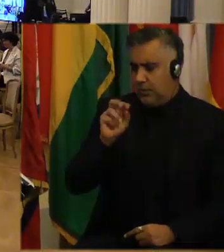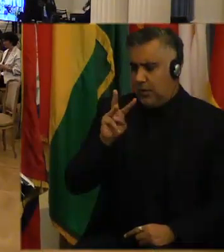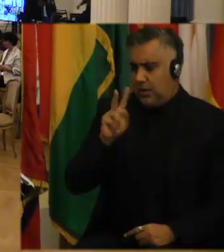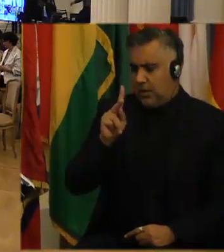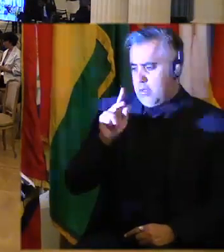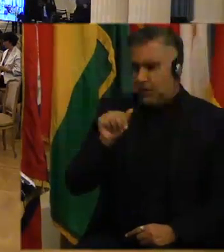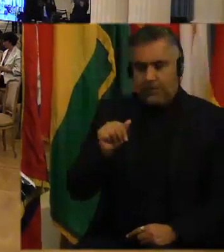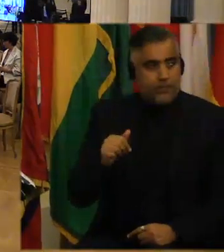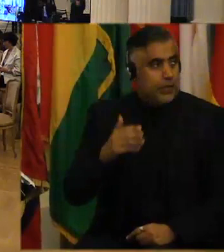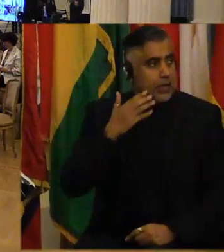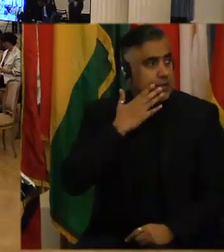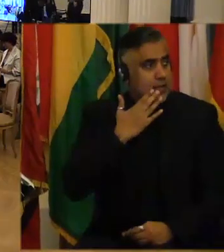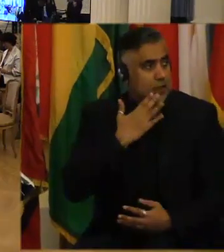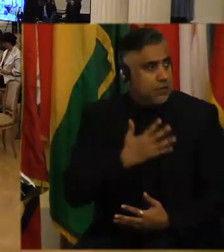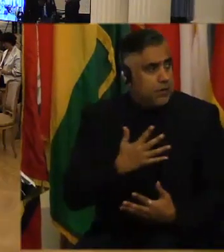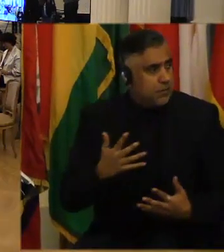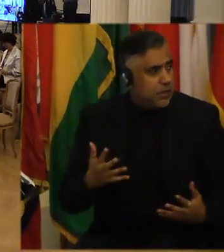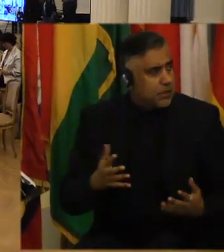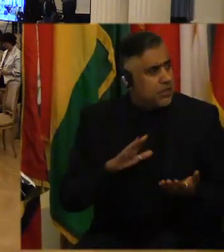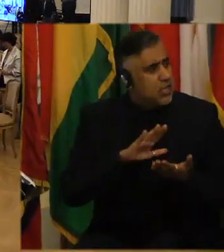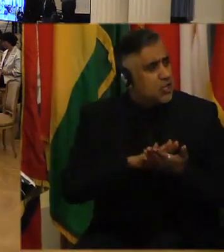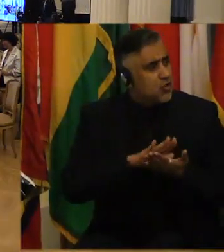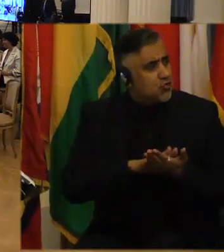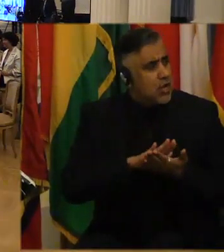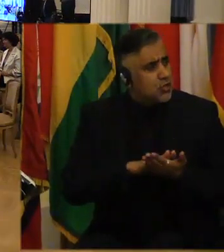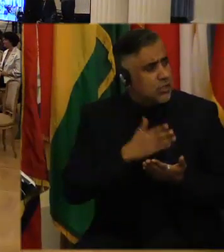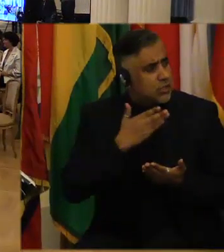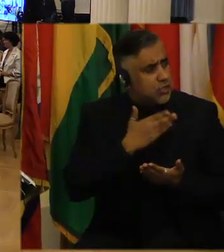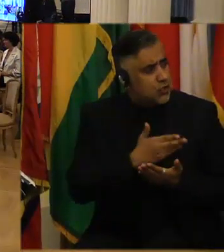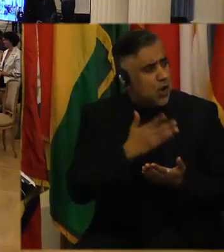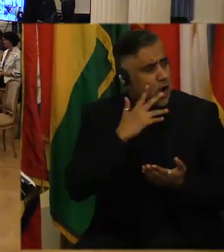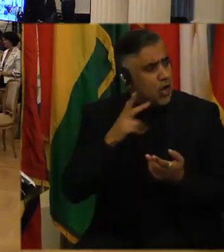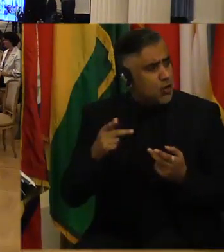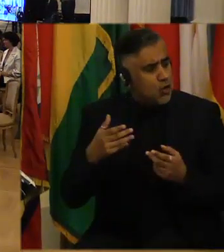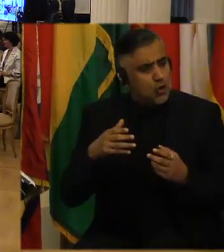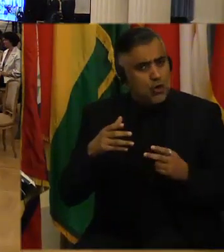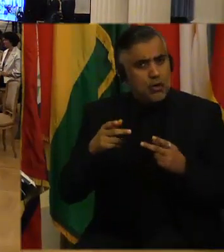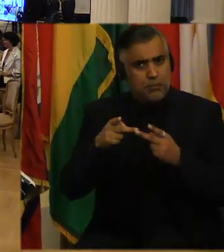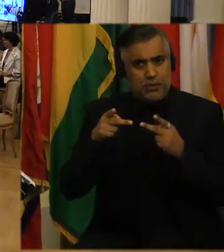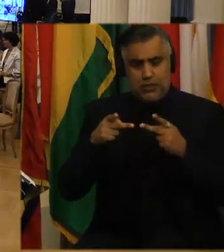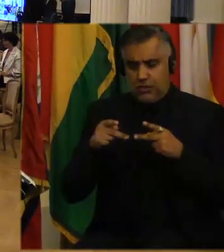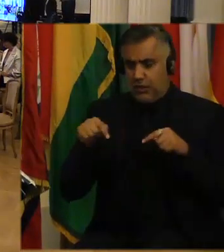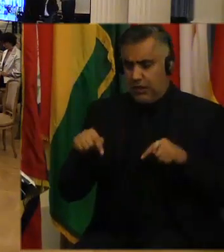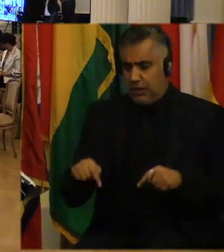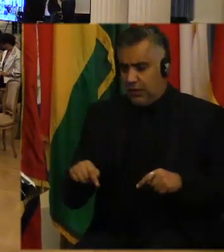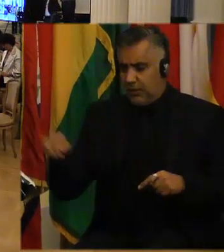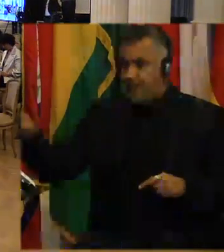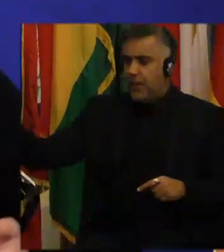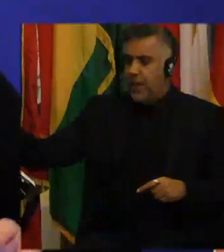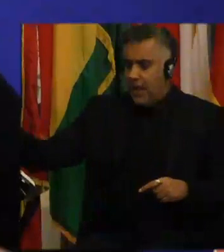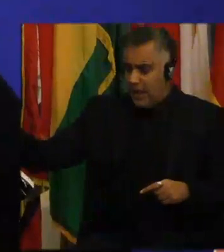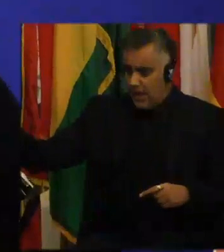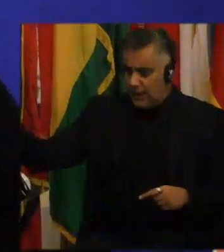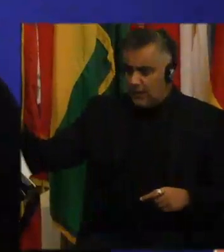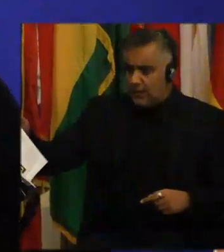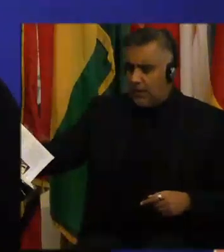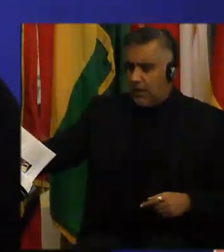Thank you very much. Let me start by congratulating you on your position that you have here. And let